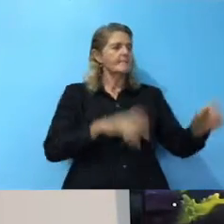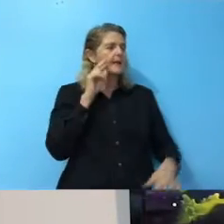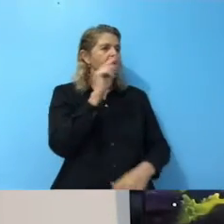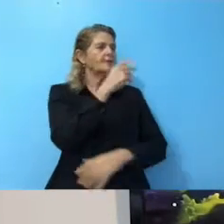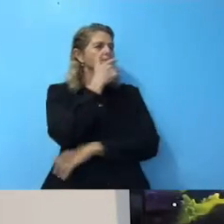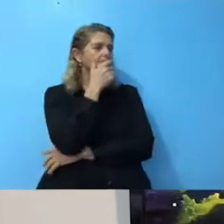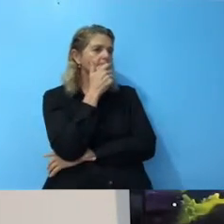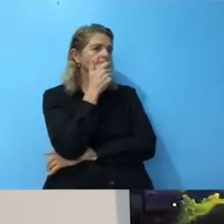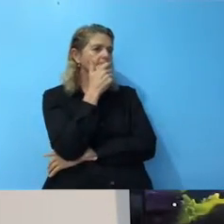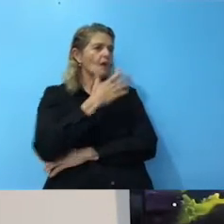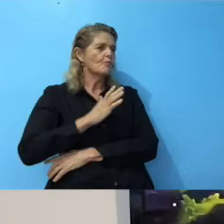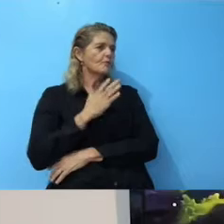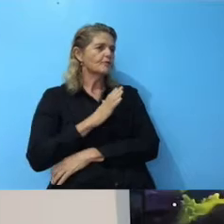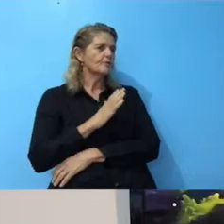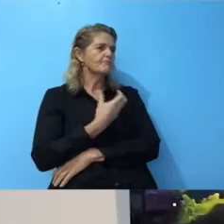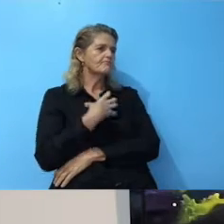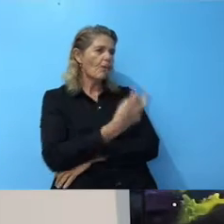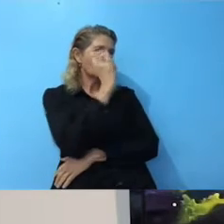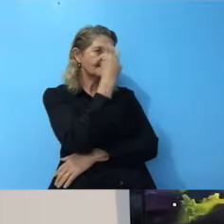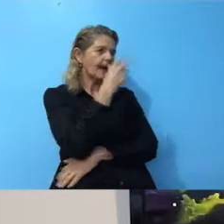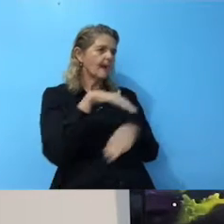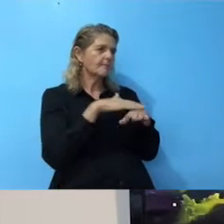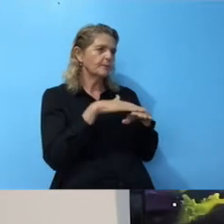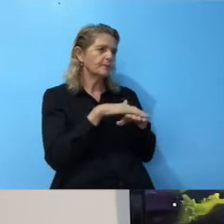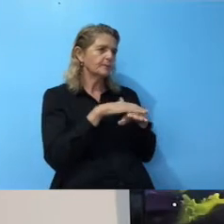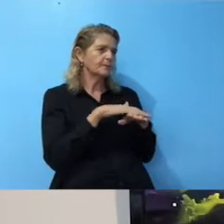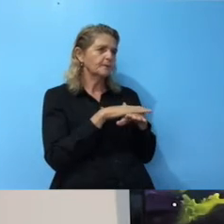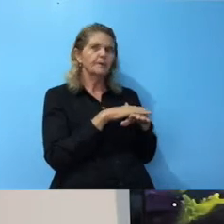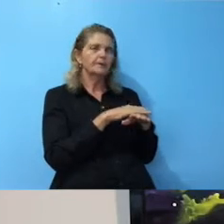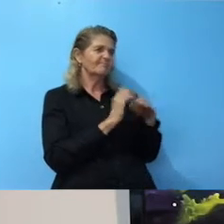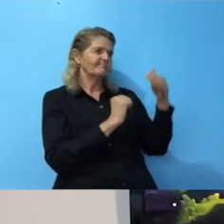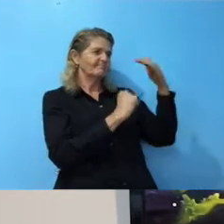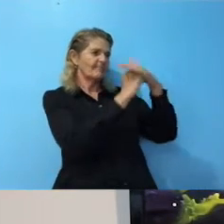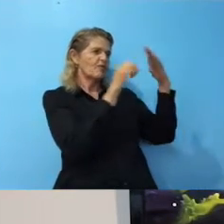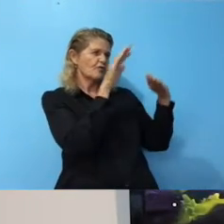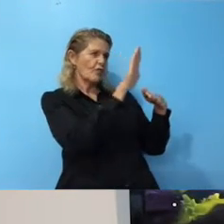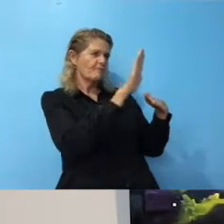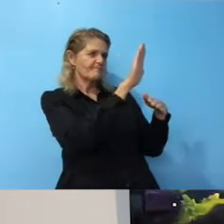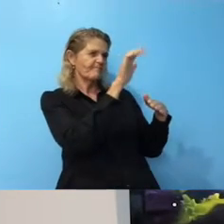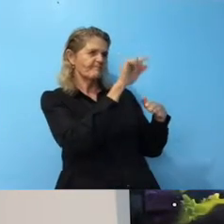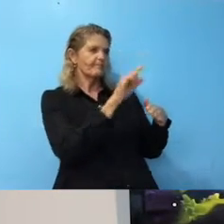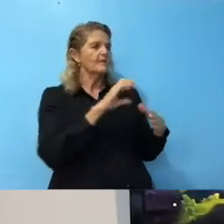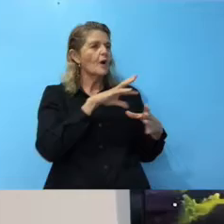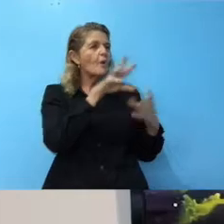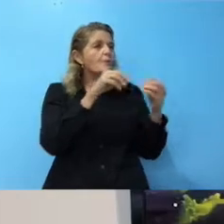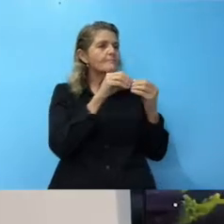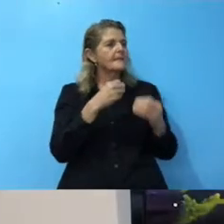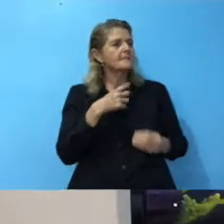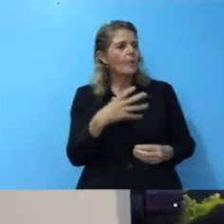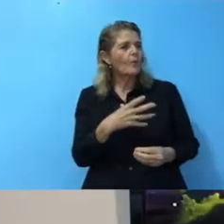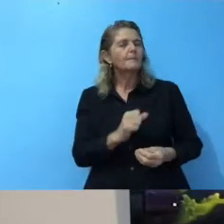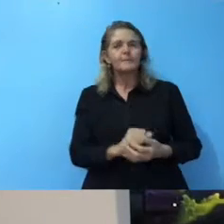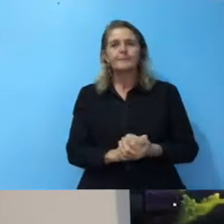that I actually want a little bit more darkness, that dark blue, just going up here a little bit. So I'm going to mix a little bit more of